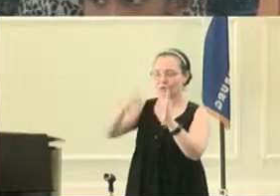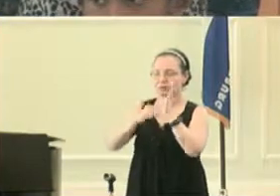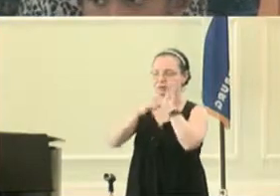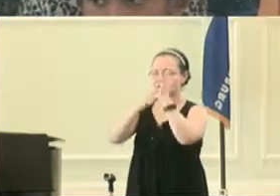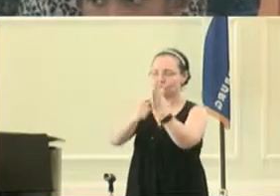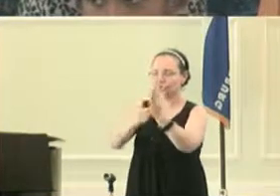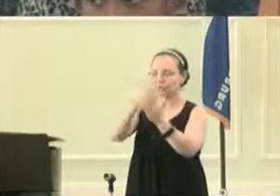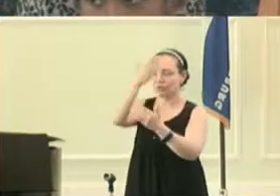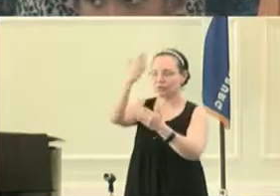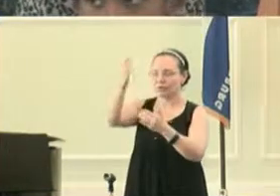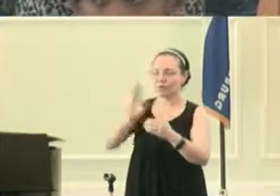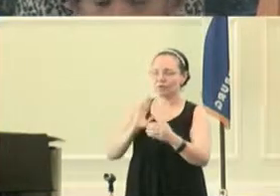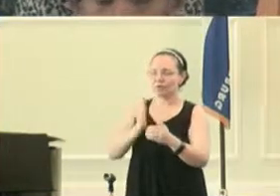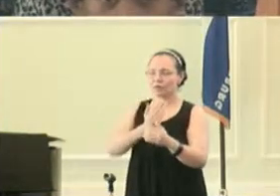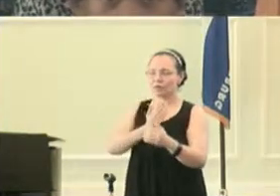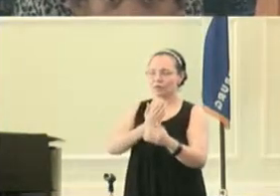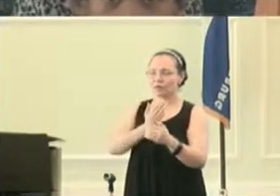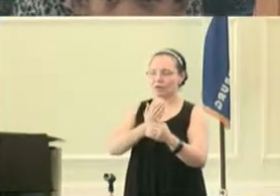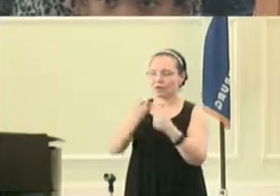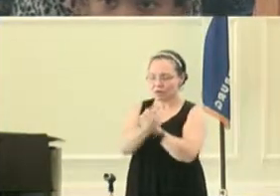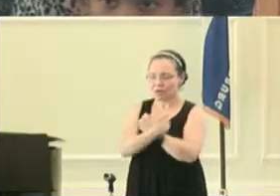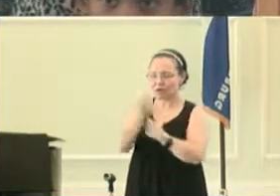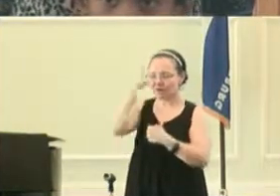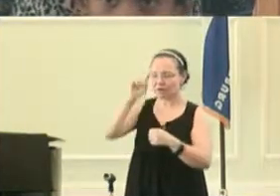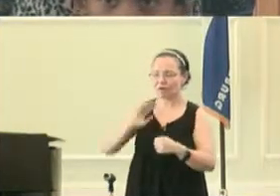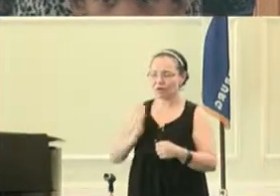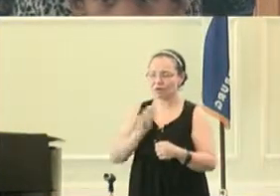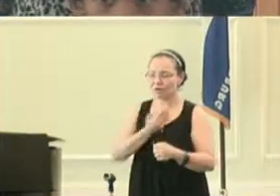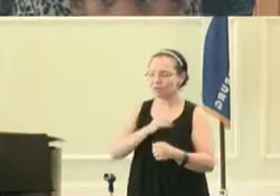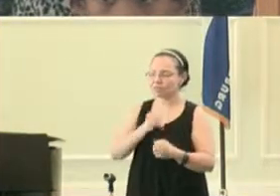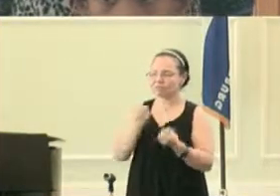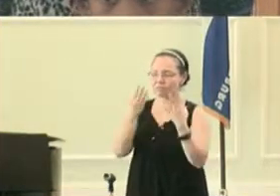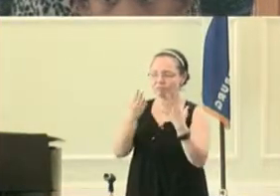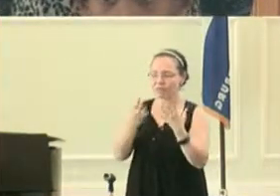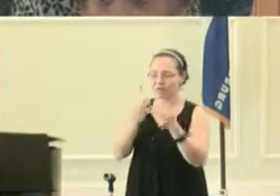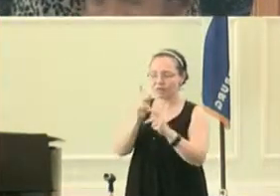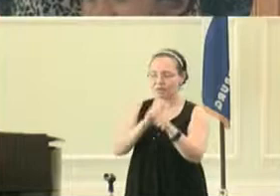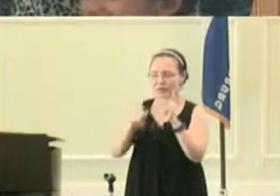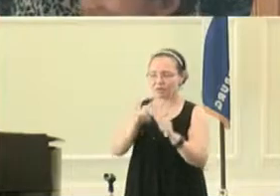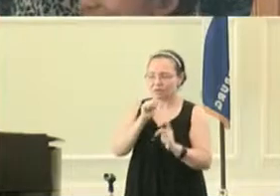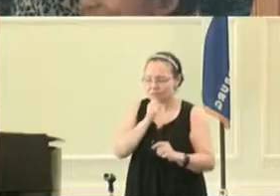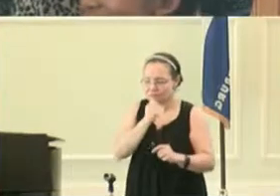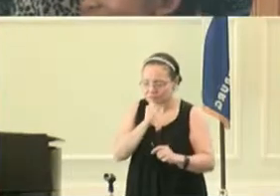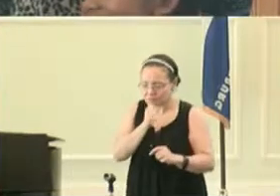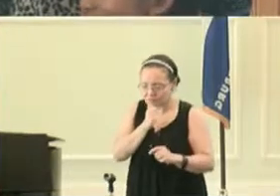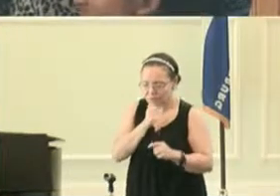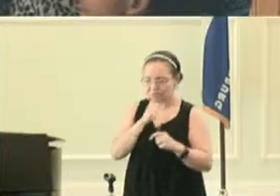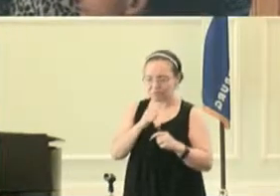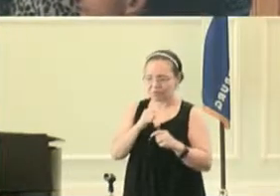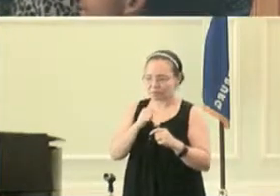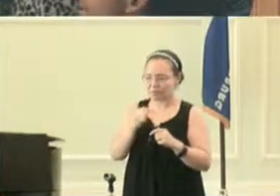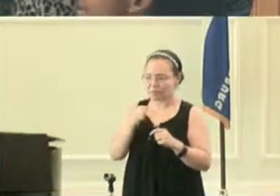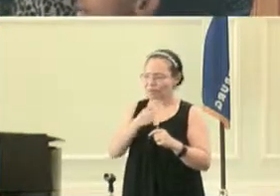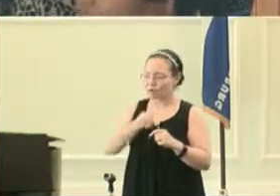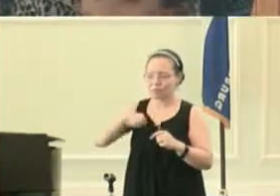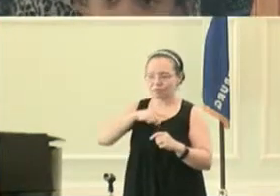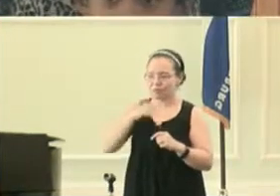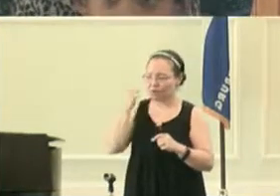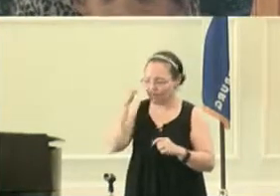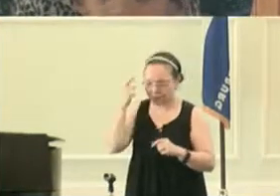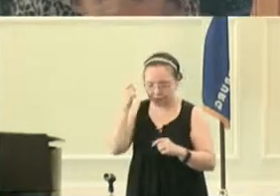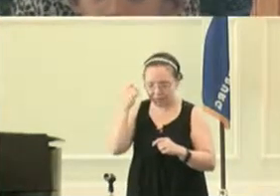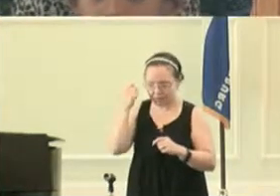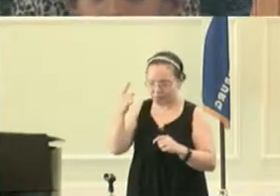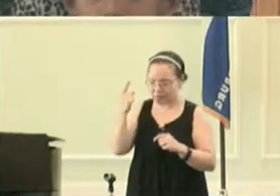others. There are so many people suffering, Lord. We don't understand or really even know about the trouble that people